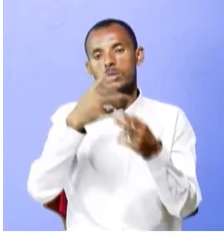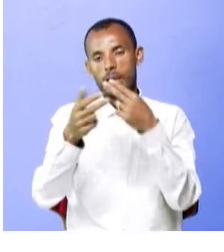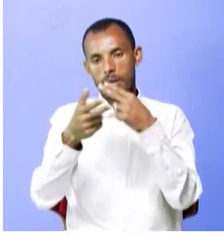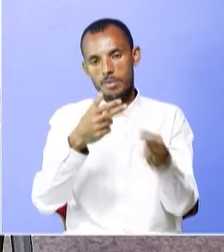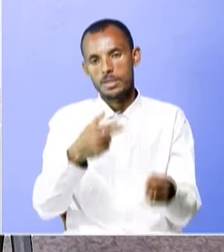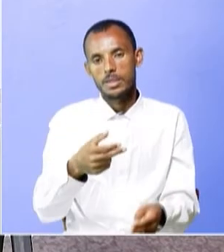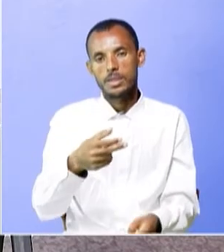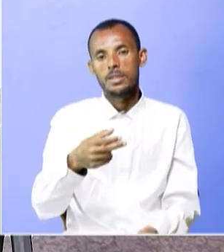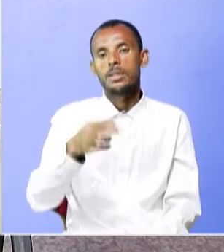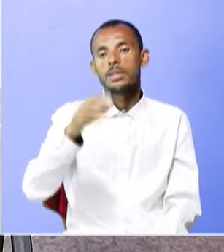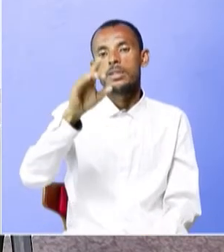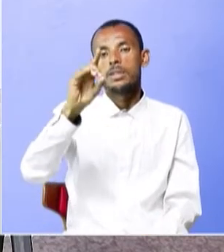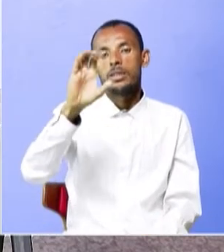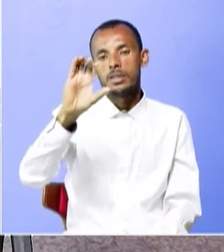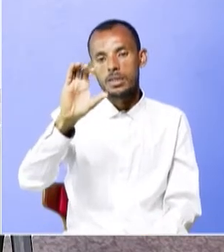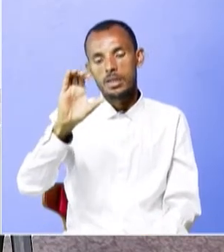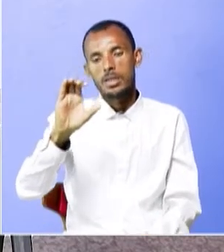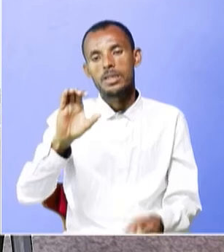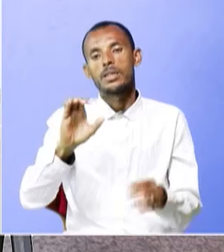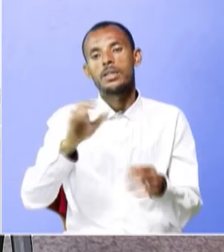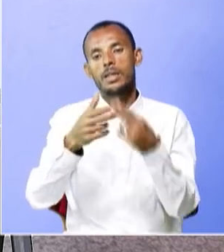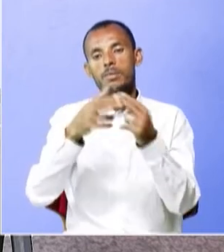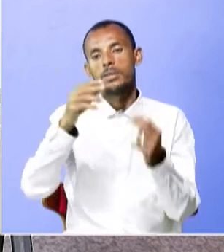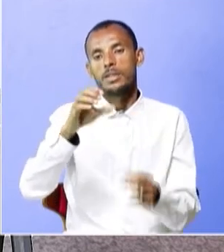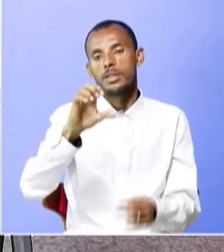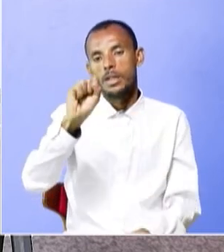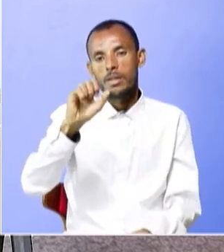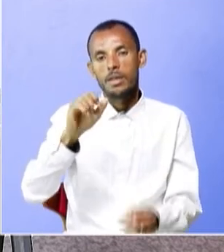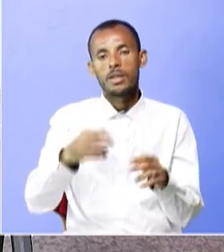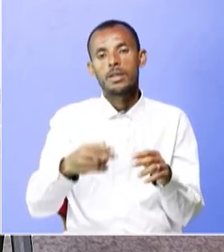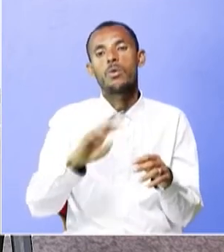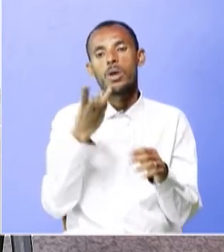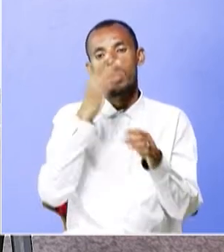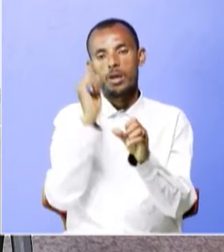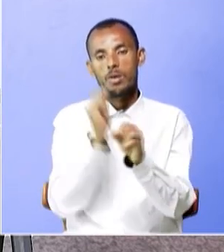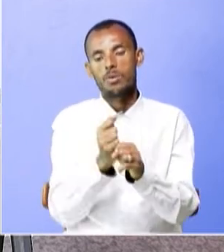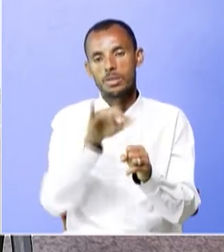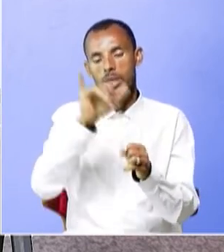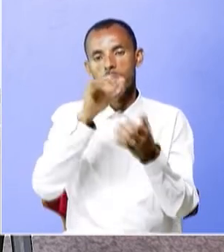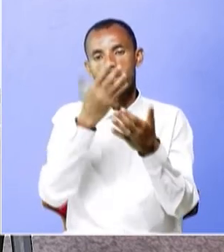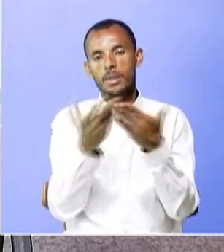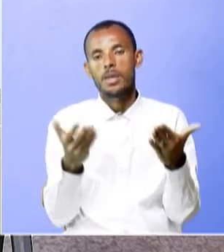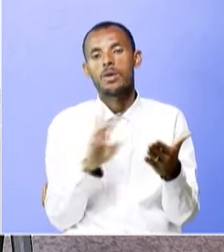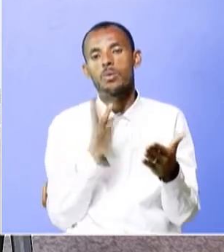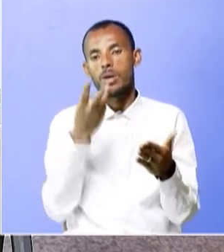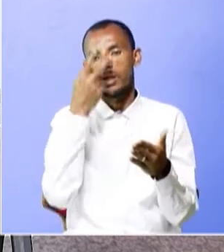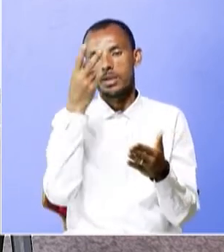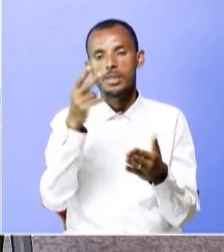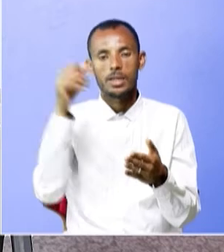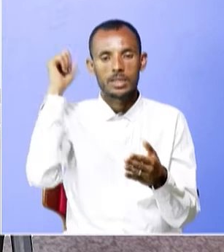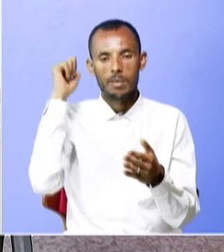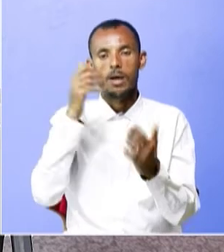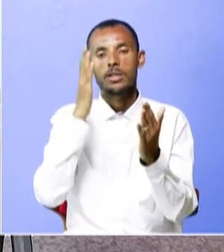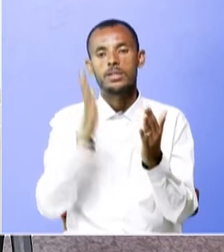plus we keep doing the same thing. We take area of the back side, area of